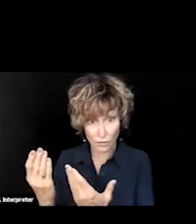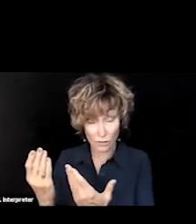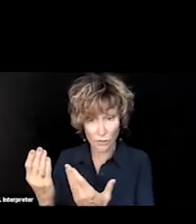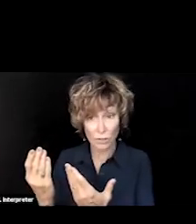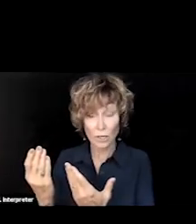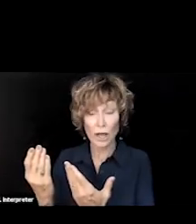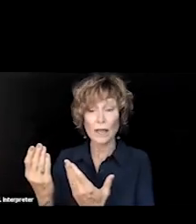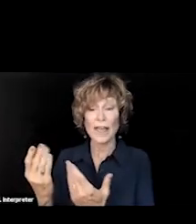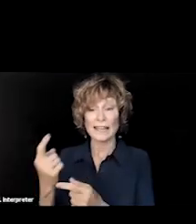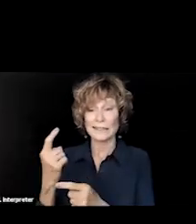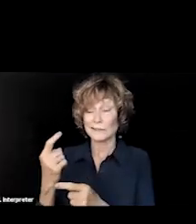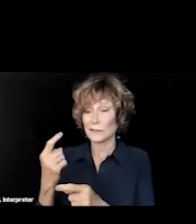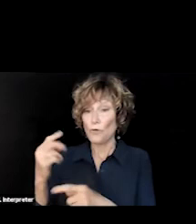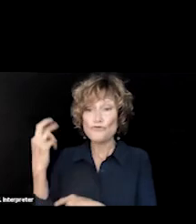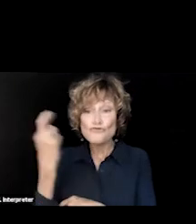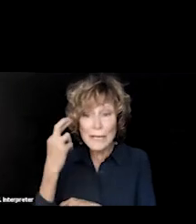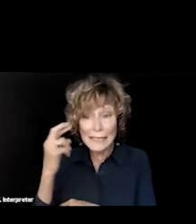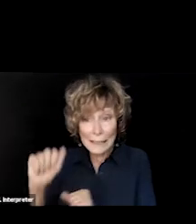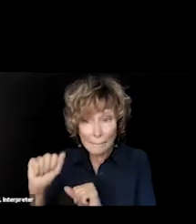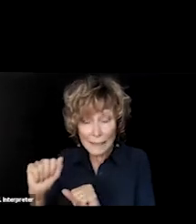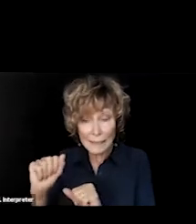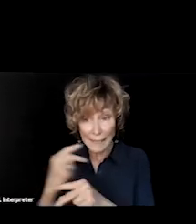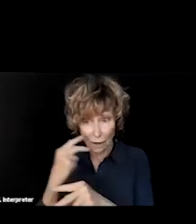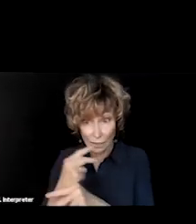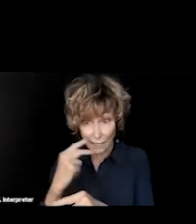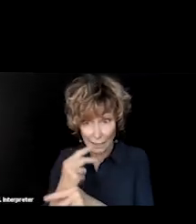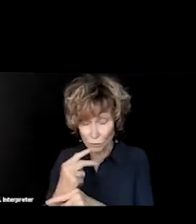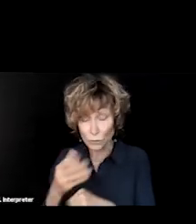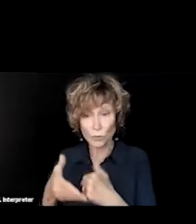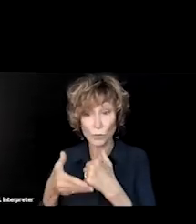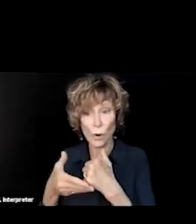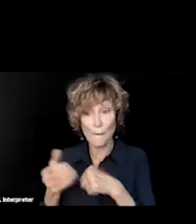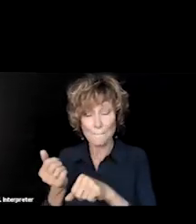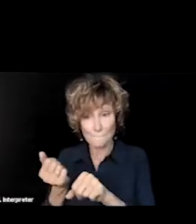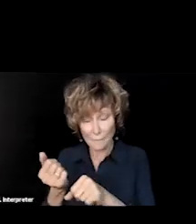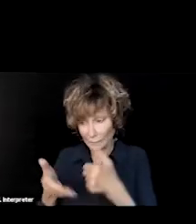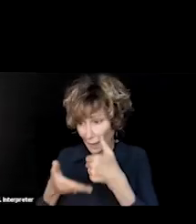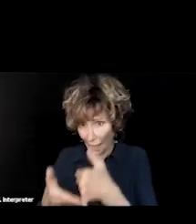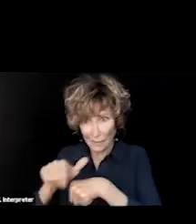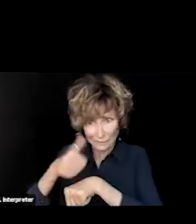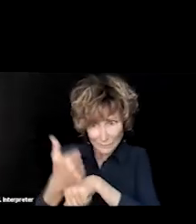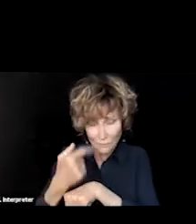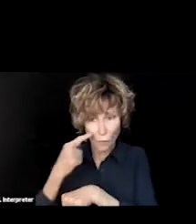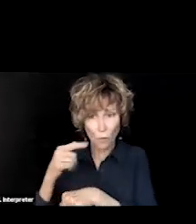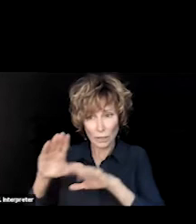reasonably calculated to enable a child to make progress in light of that